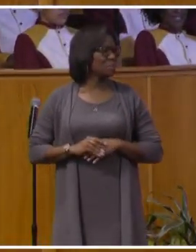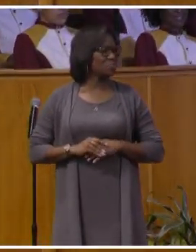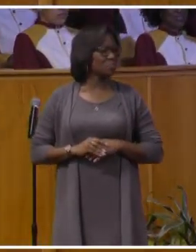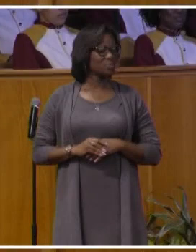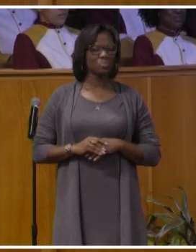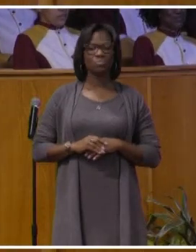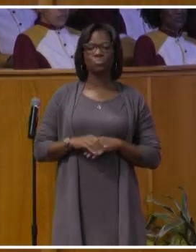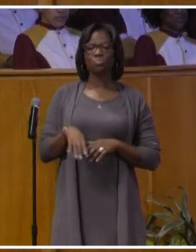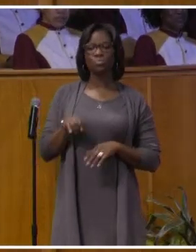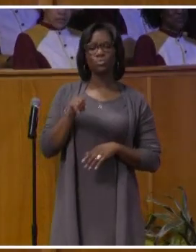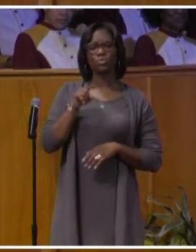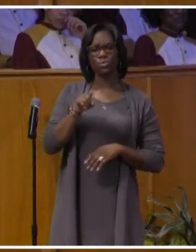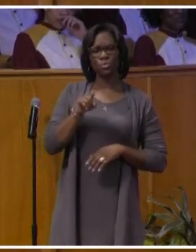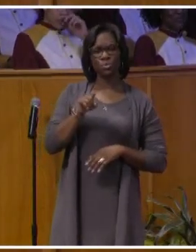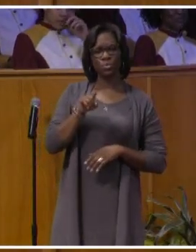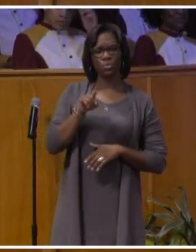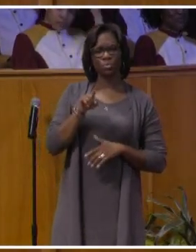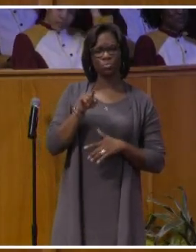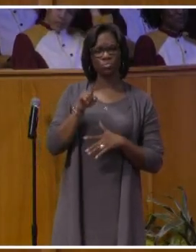Do you